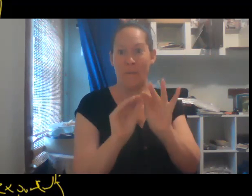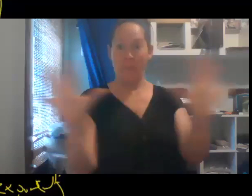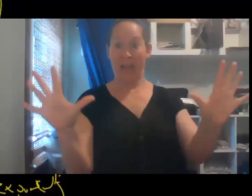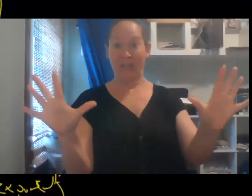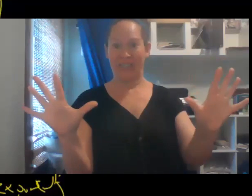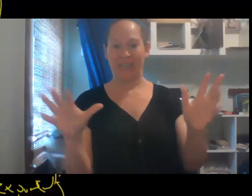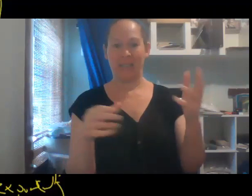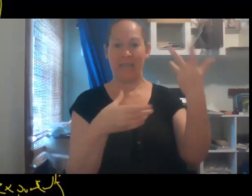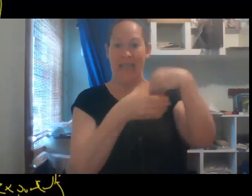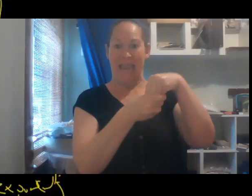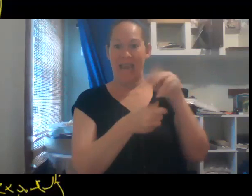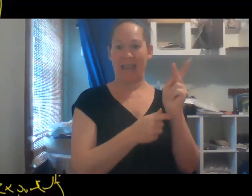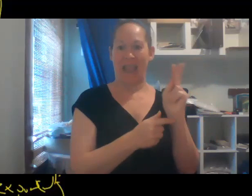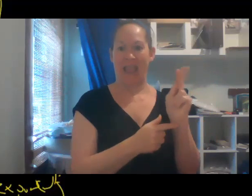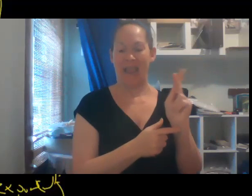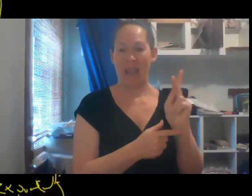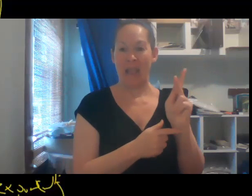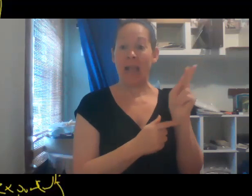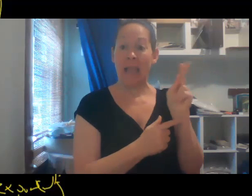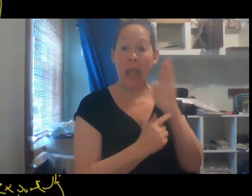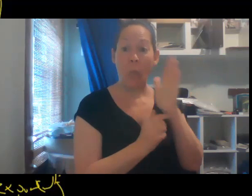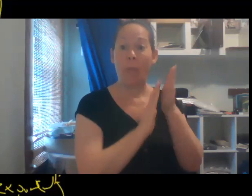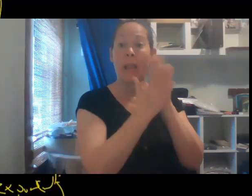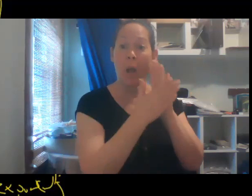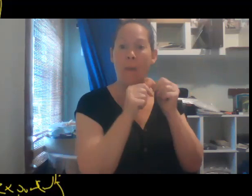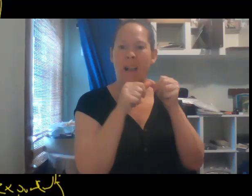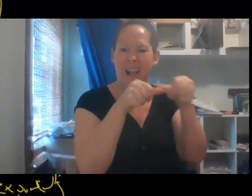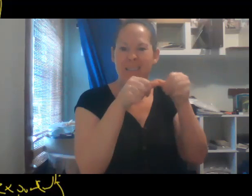K. K is going to become a constant.